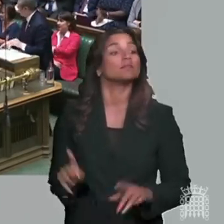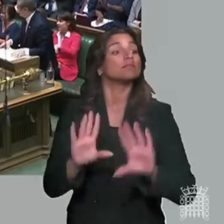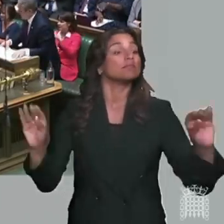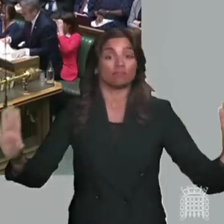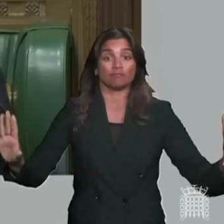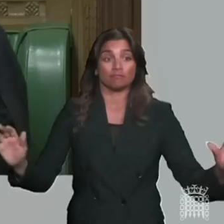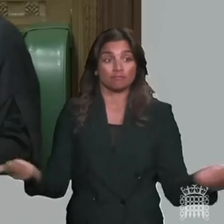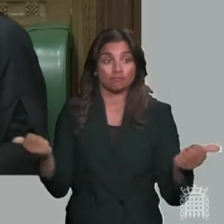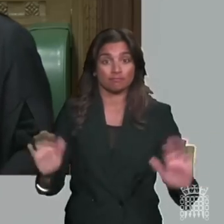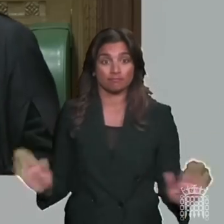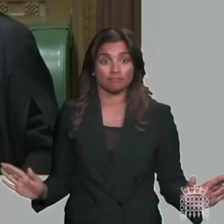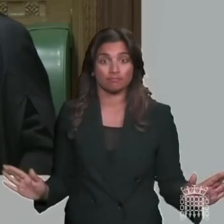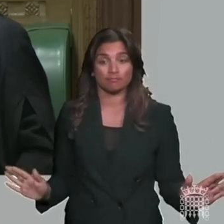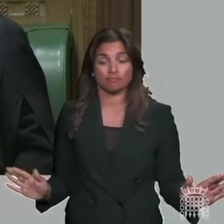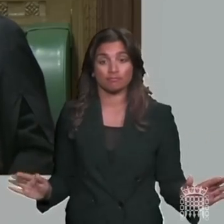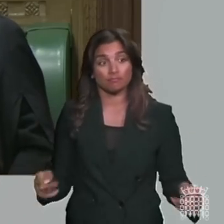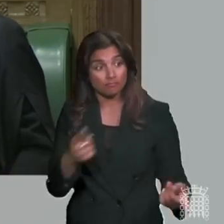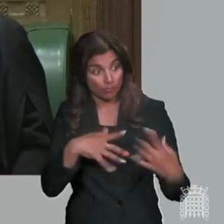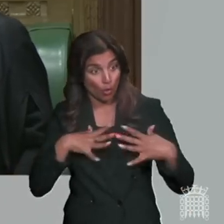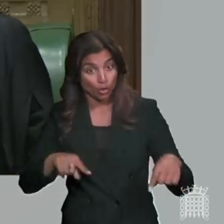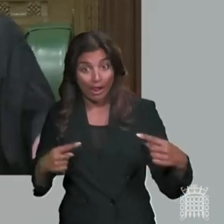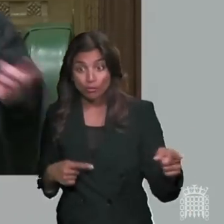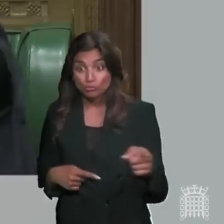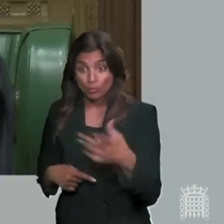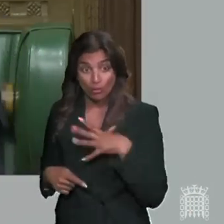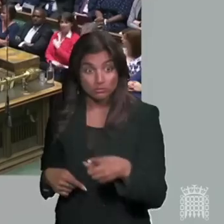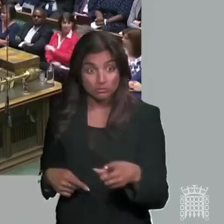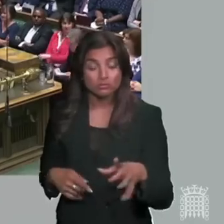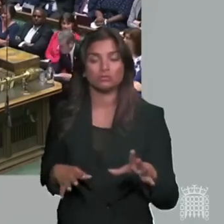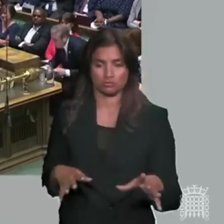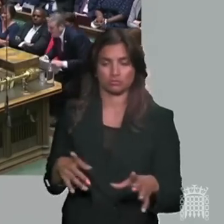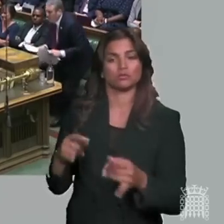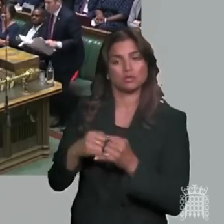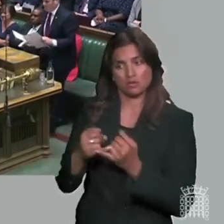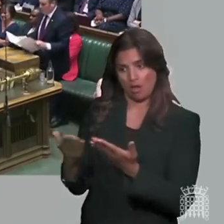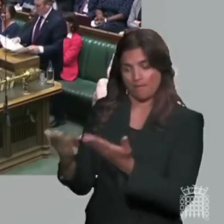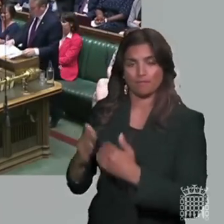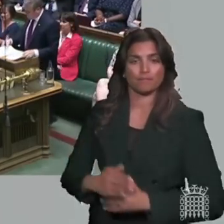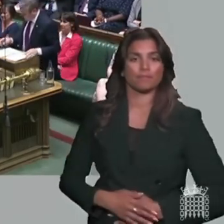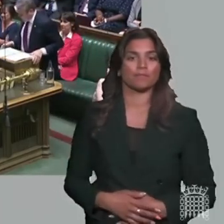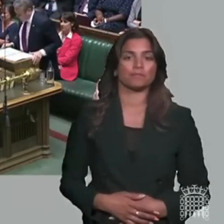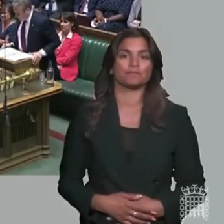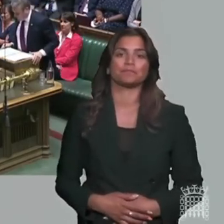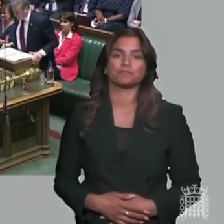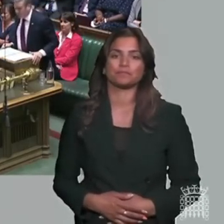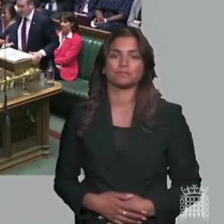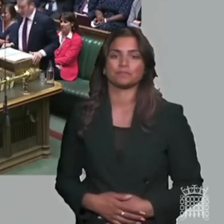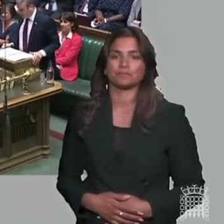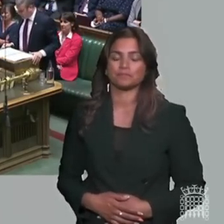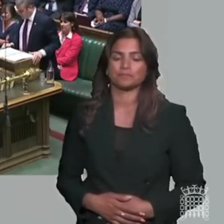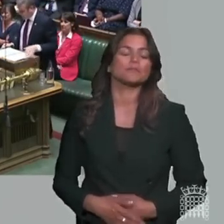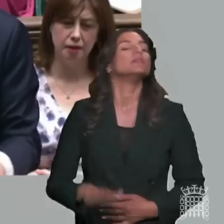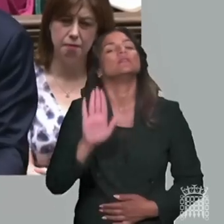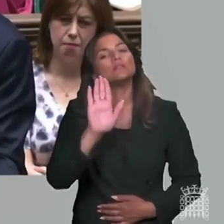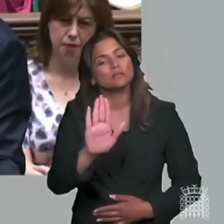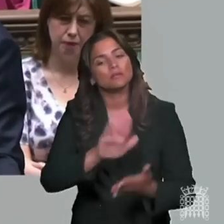Starmer. Order. Is somebody wanting to challenge my decision? Keir Starmer. Mr. Speaker, the truth is the